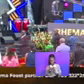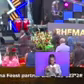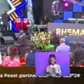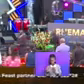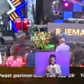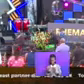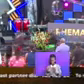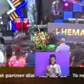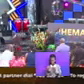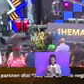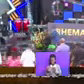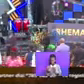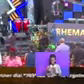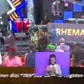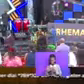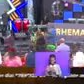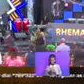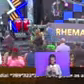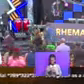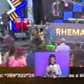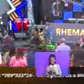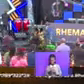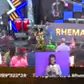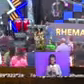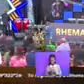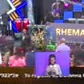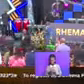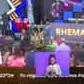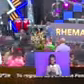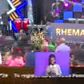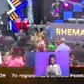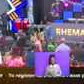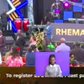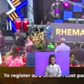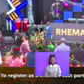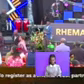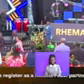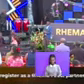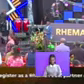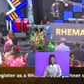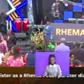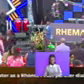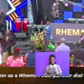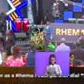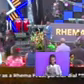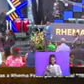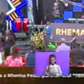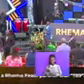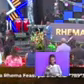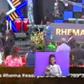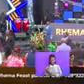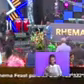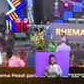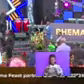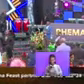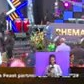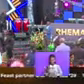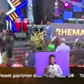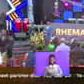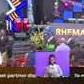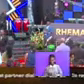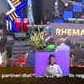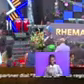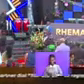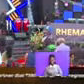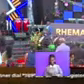15 or 1,5 is it th5 okay okay 1,5 so give it to them quickly quickly